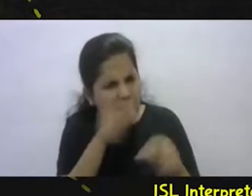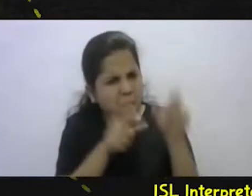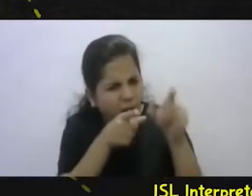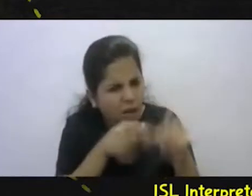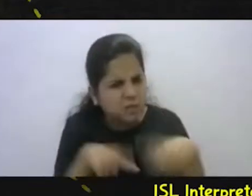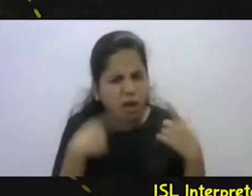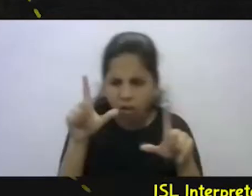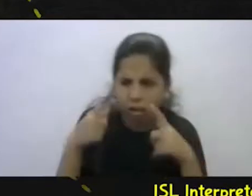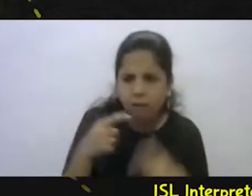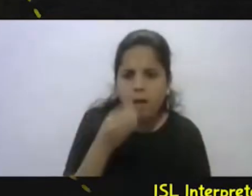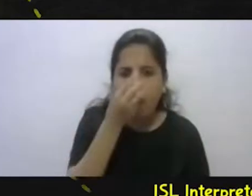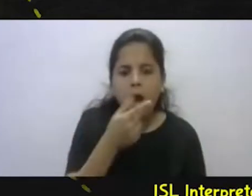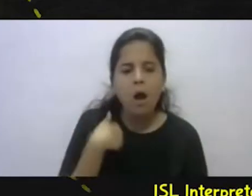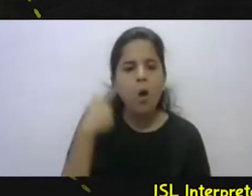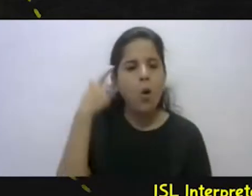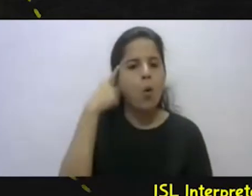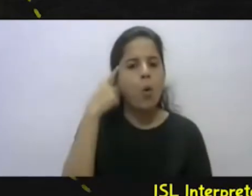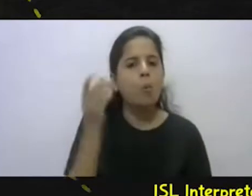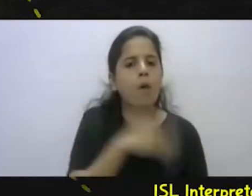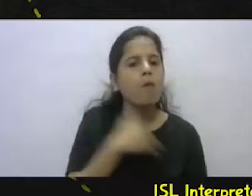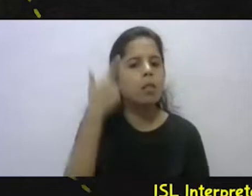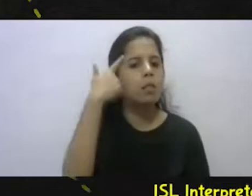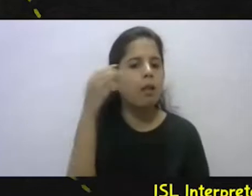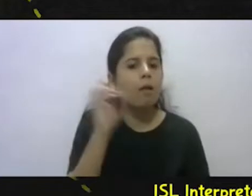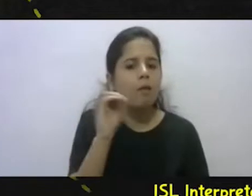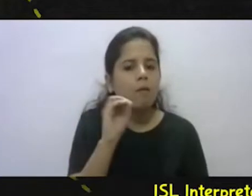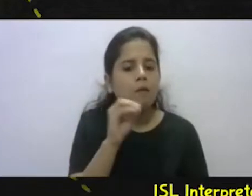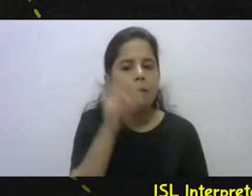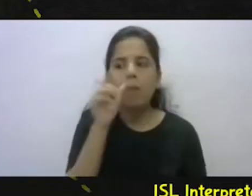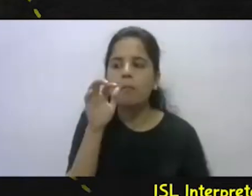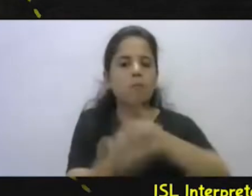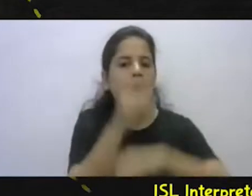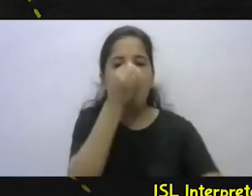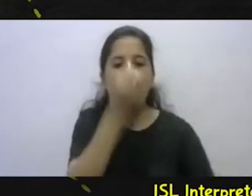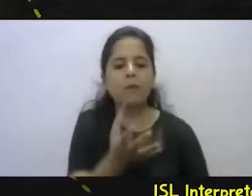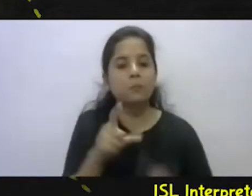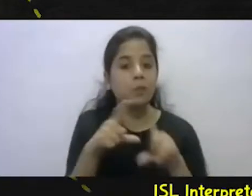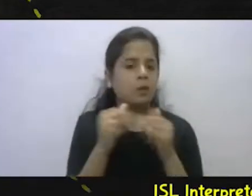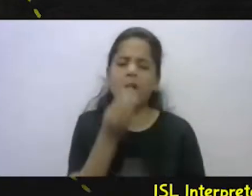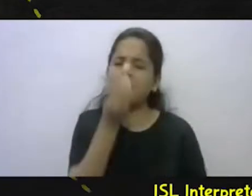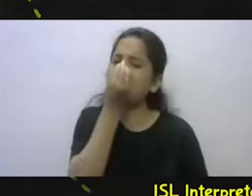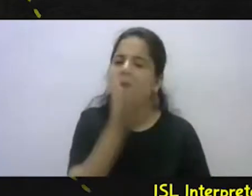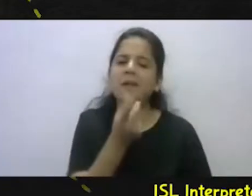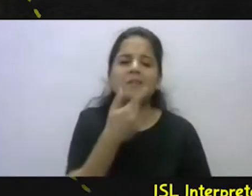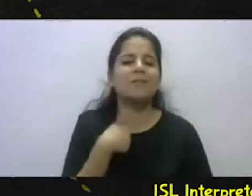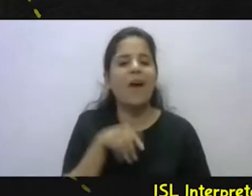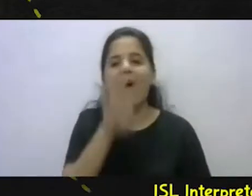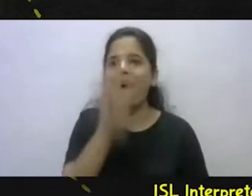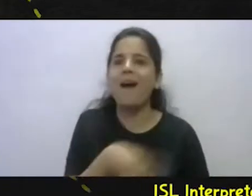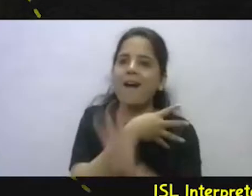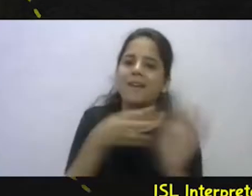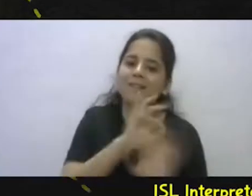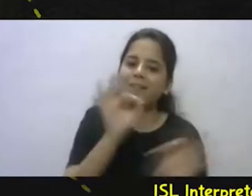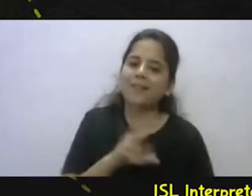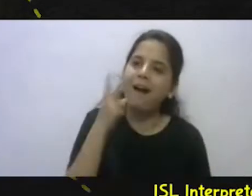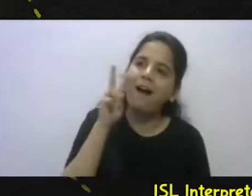this is something that I hadn't even considered, because data is such a wonderful thing that we see it everywhere, particularly if